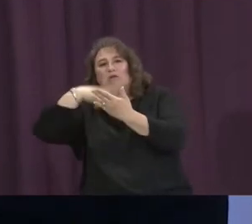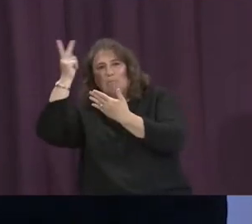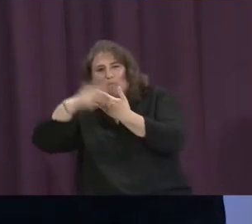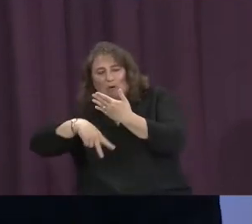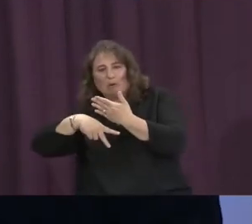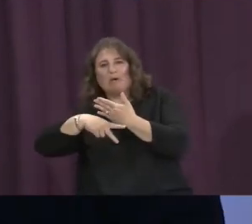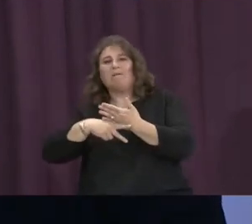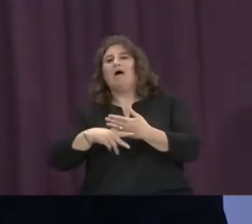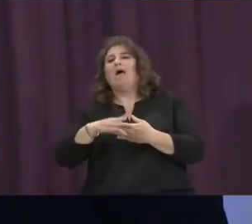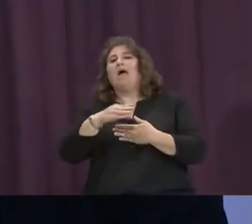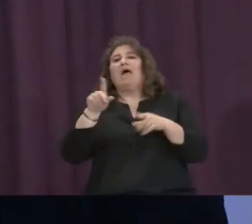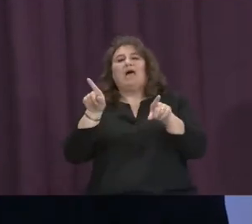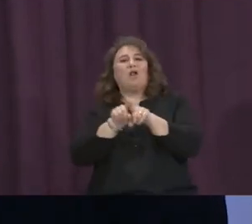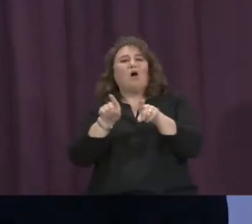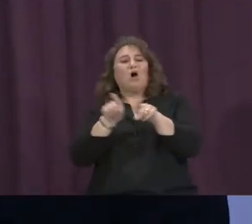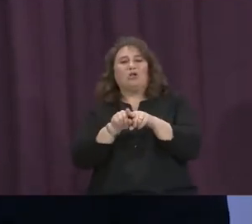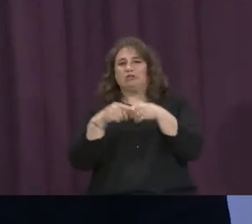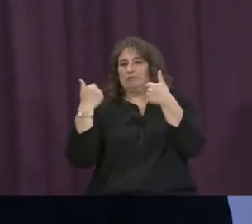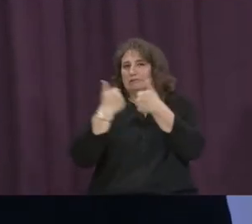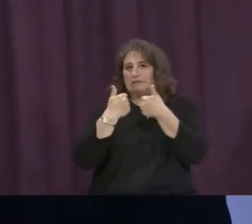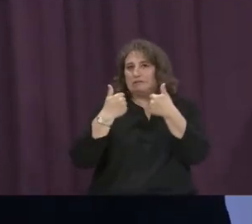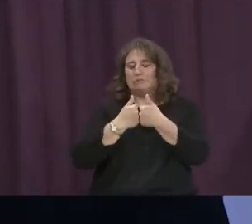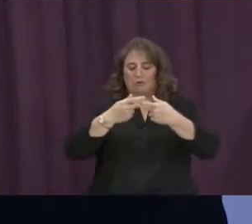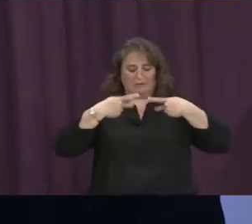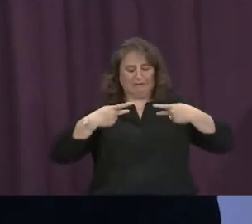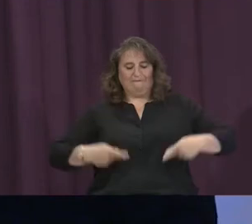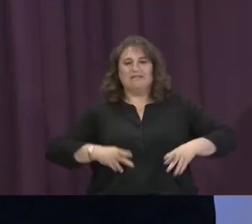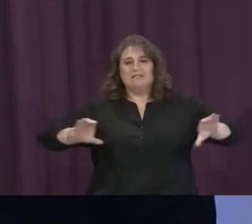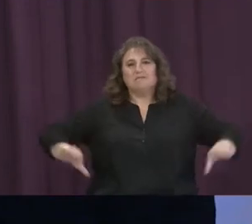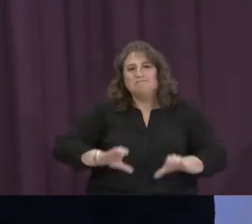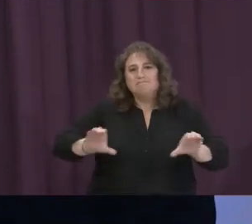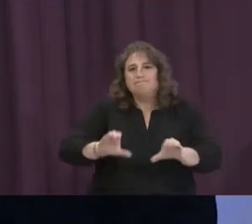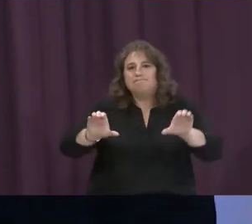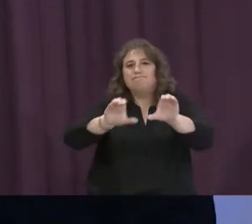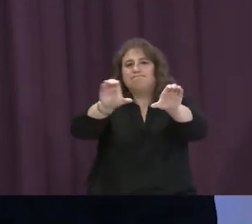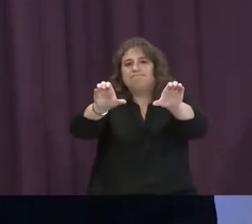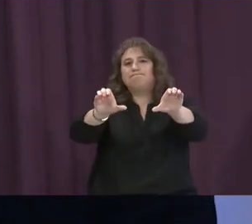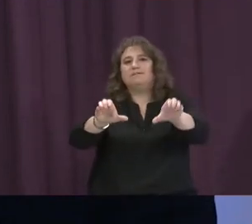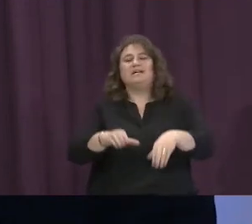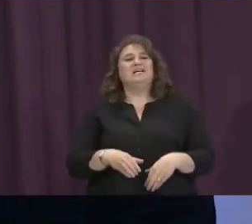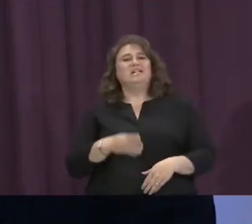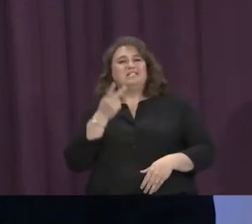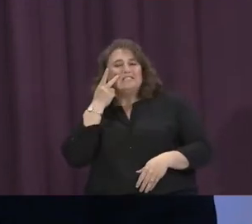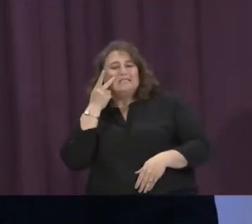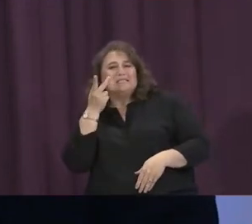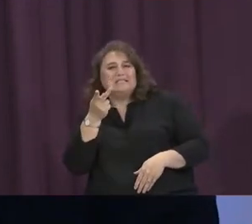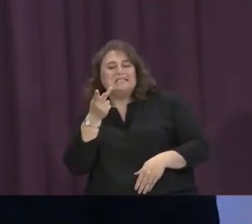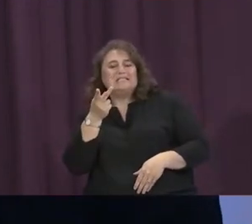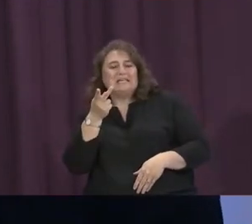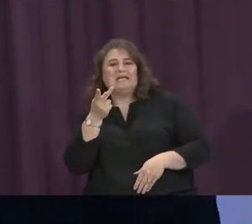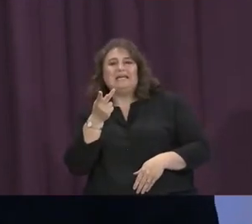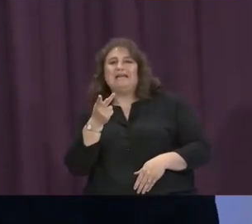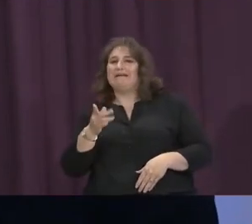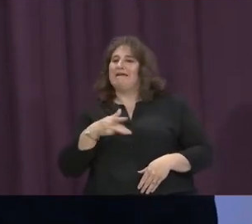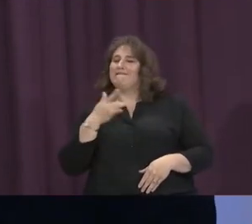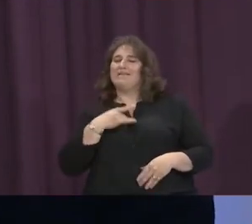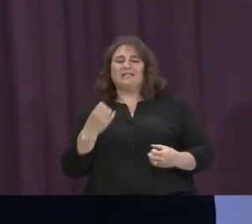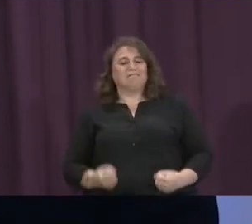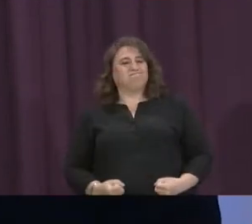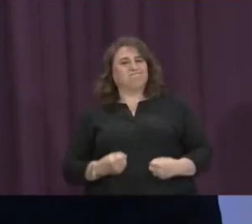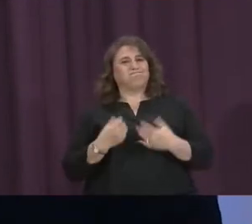and, and all the sports he's involved with, his physical activities, just seeing that, and it's so inspirational.